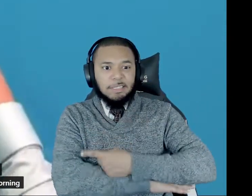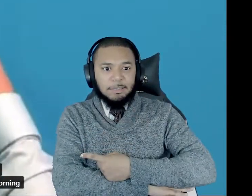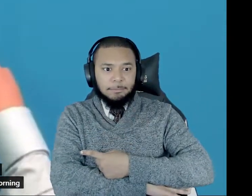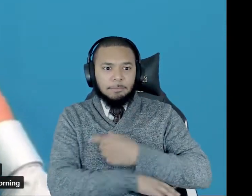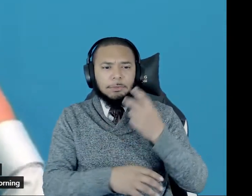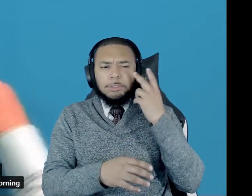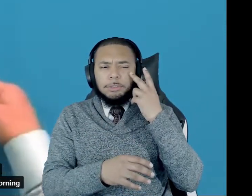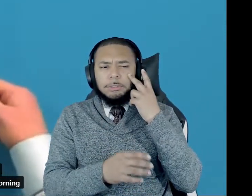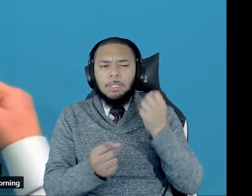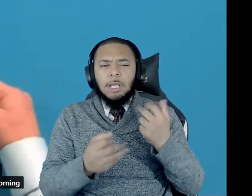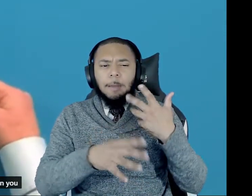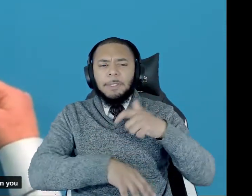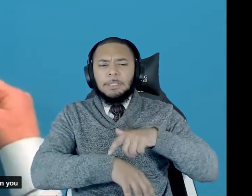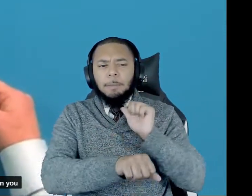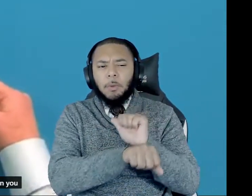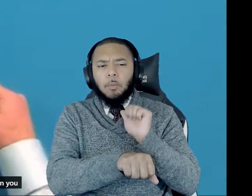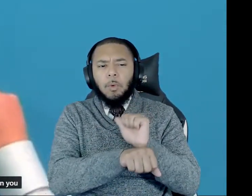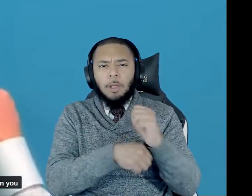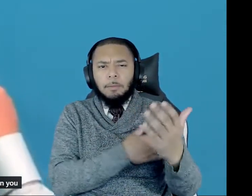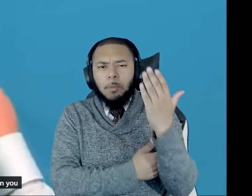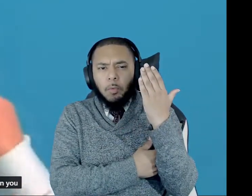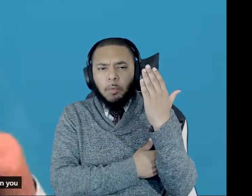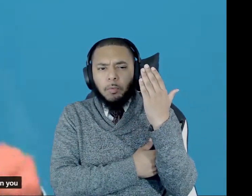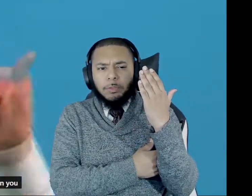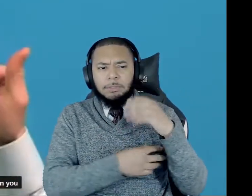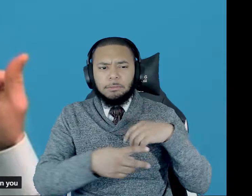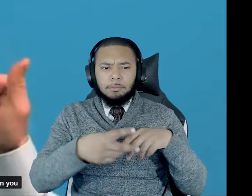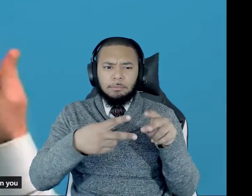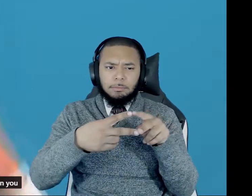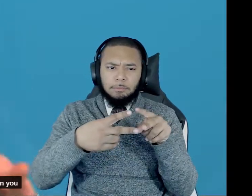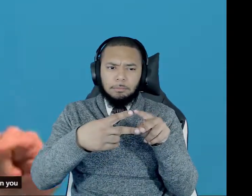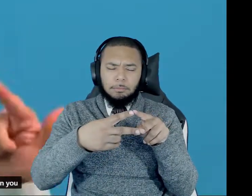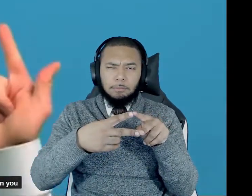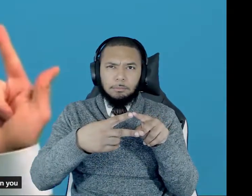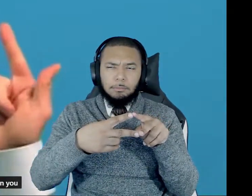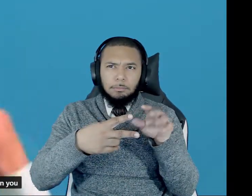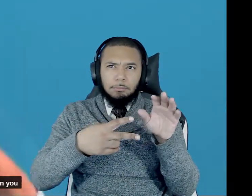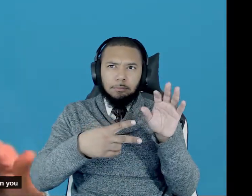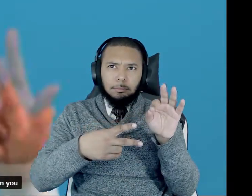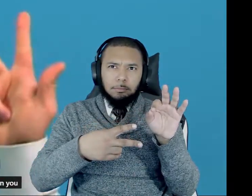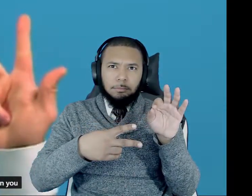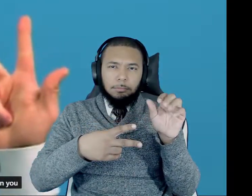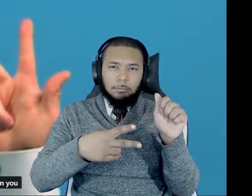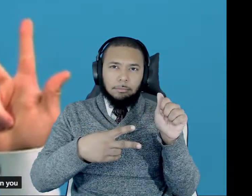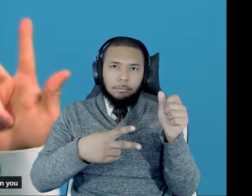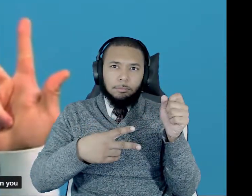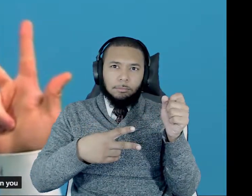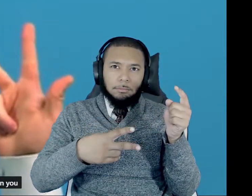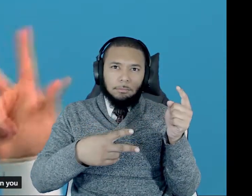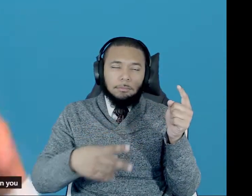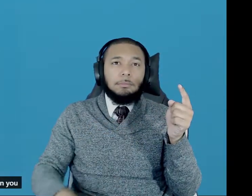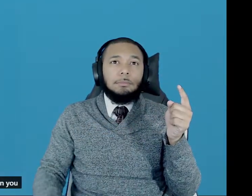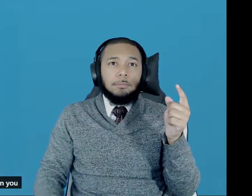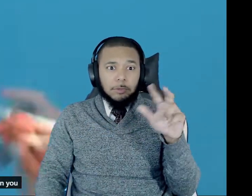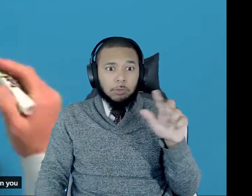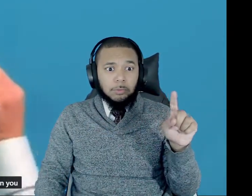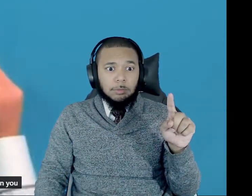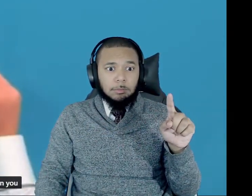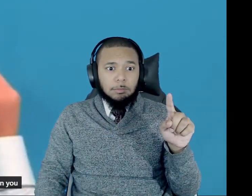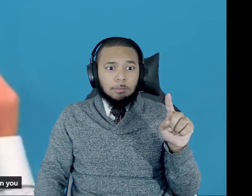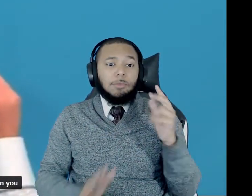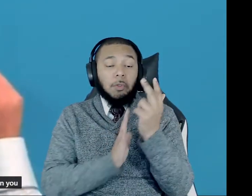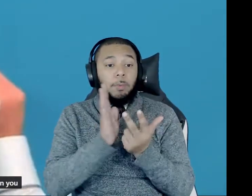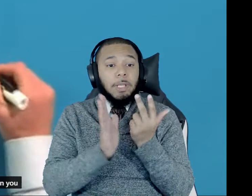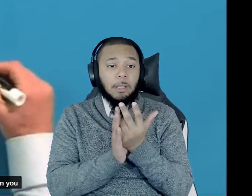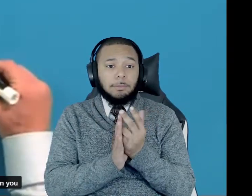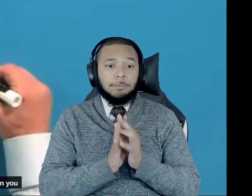much time we worked in that morning shift. So 8 to 9:31, 10:31, 11:31. Right, so there's